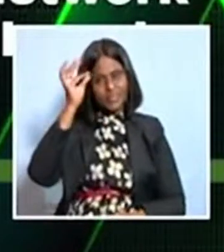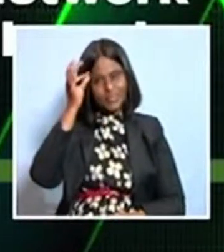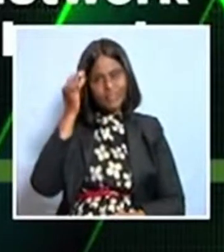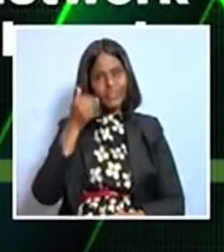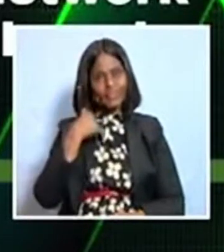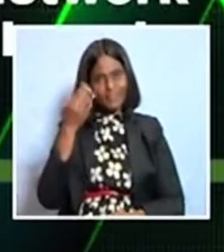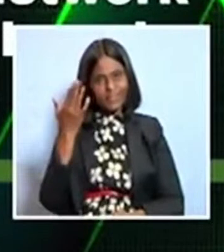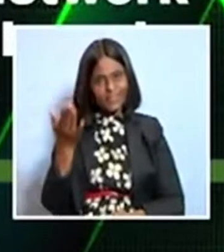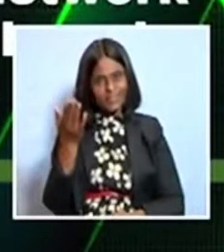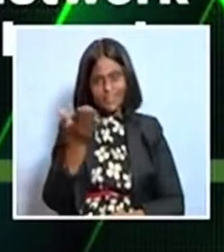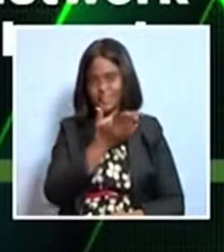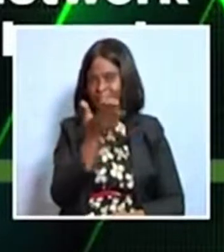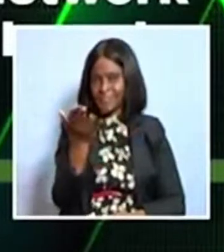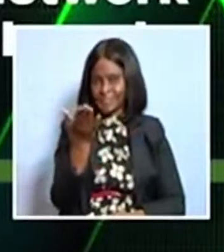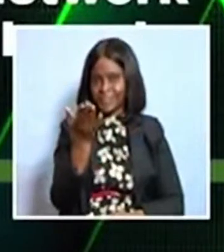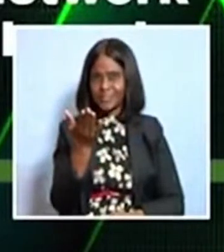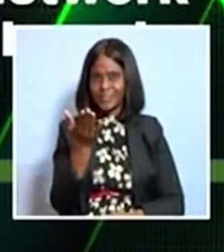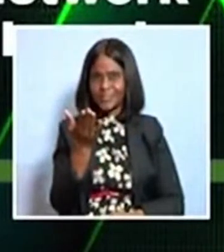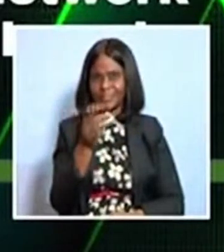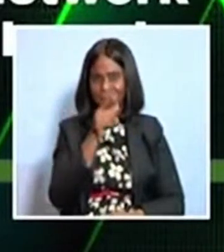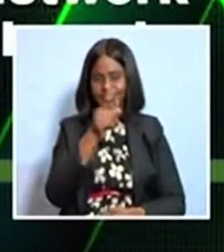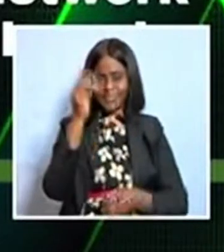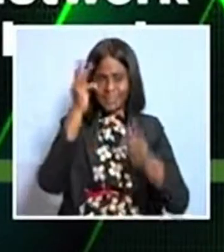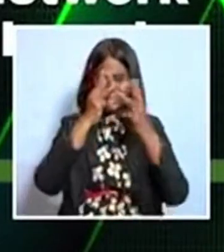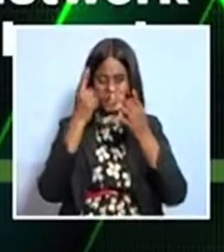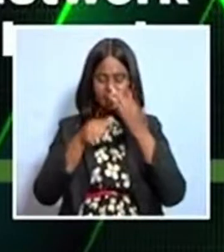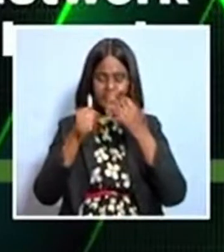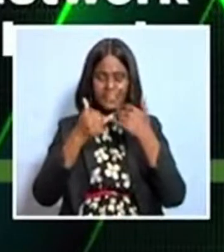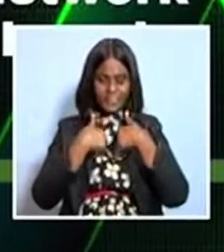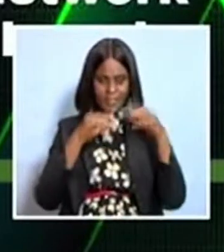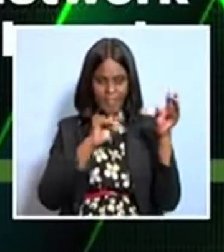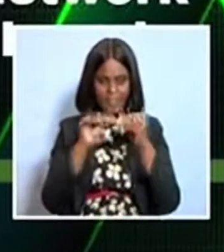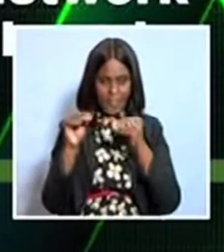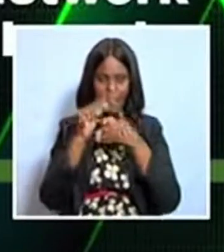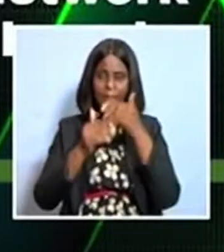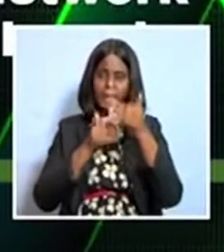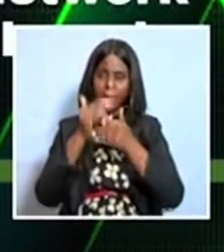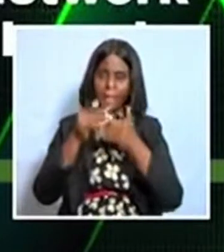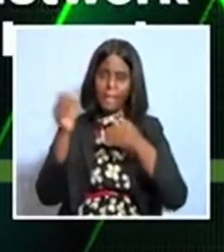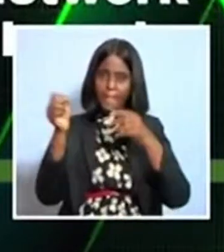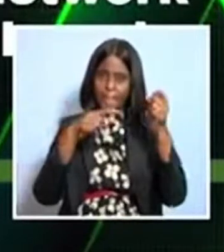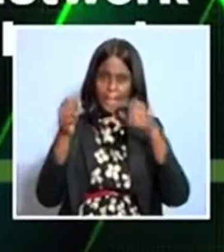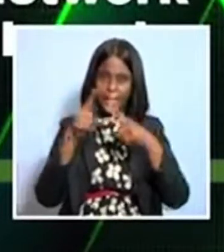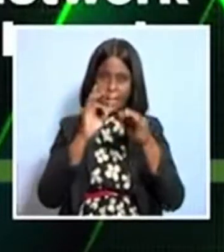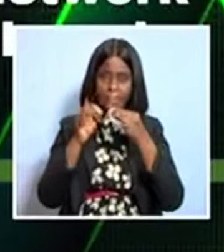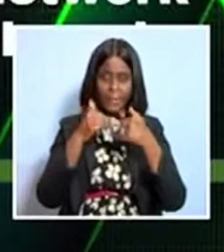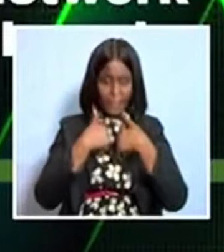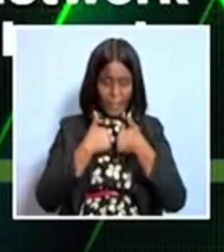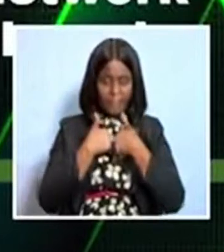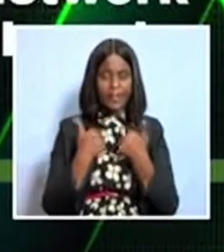of those concerns that you're raising. Let's move to the next text, if we do have.